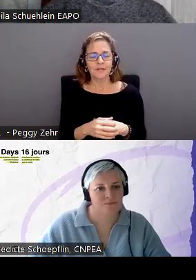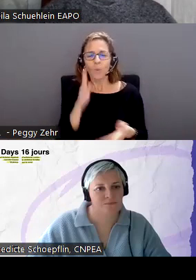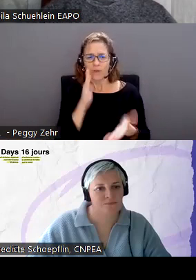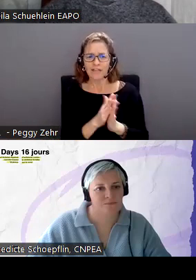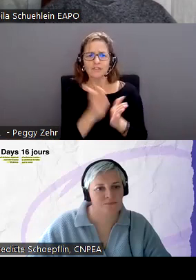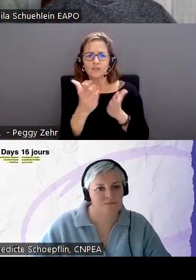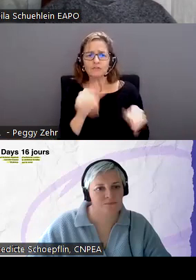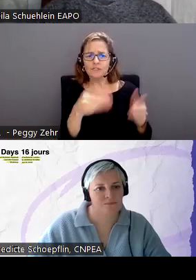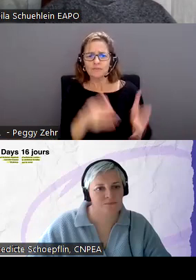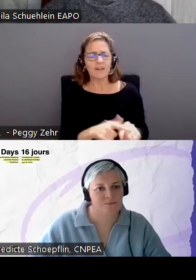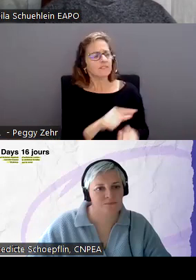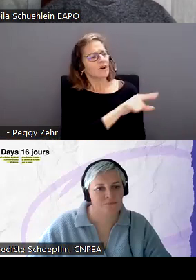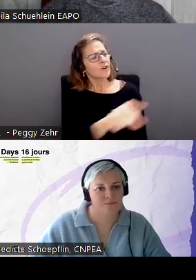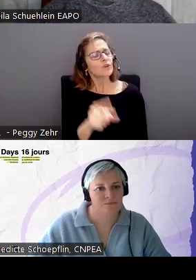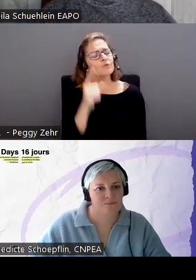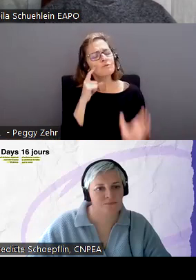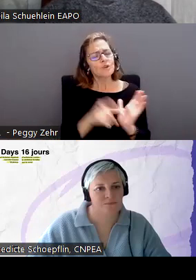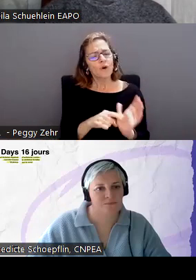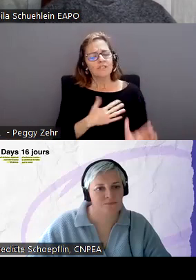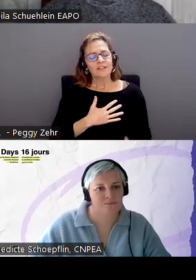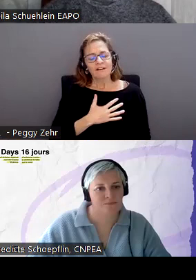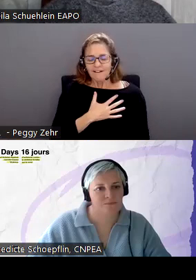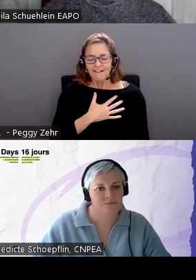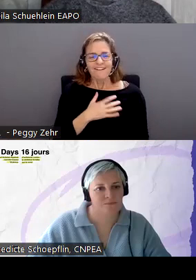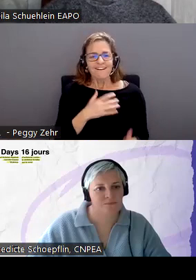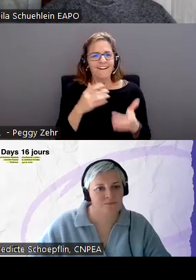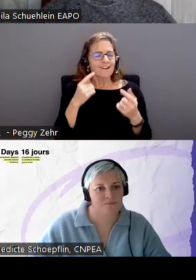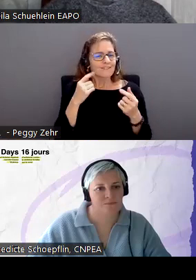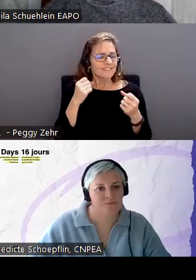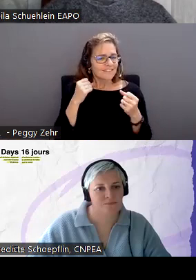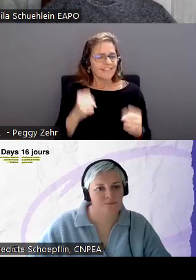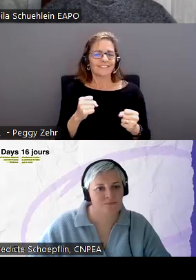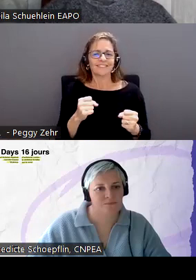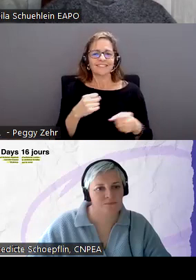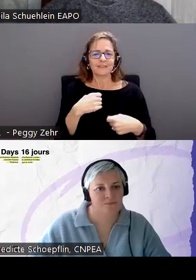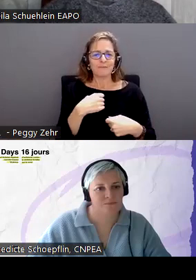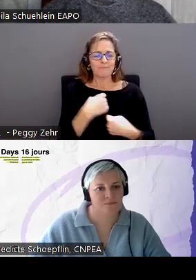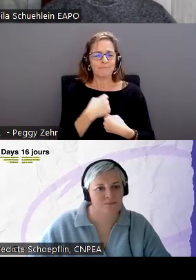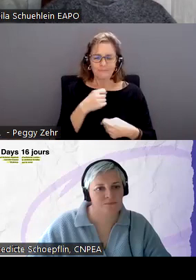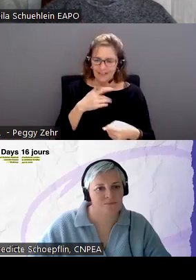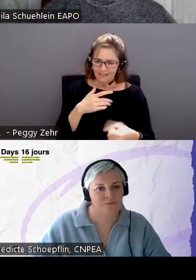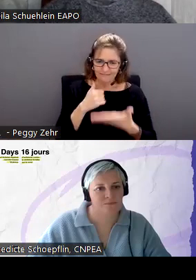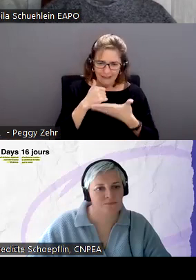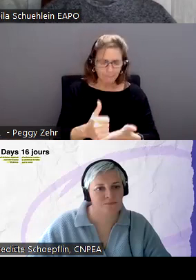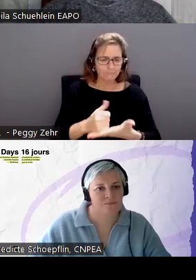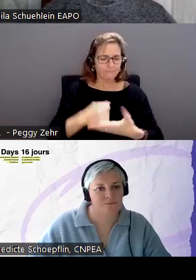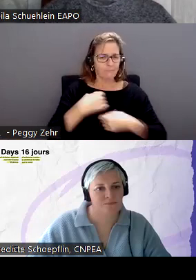about what are the exceptional experiences that stand out, where you felt like you were really able to do what it